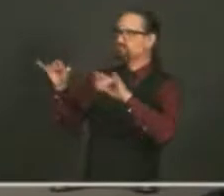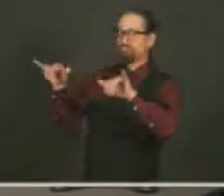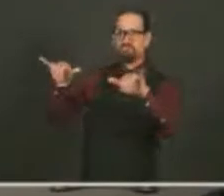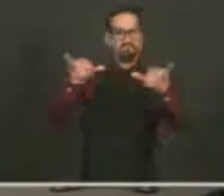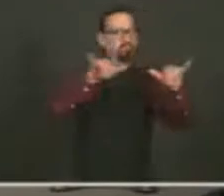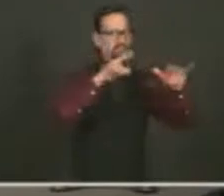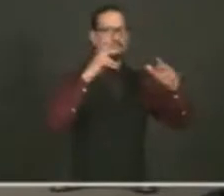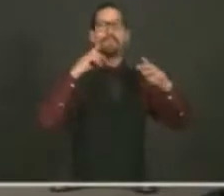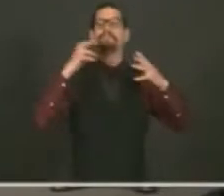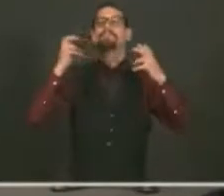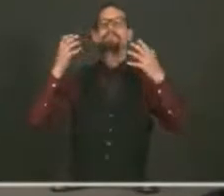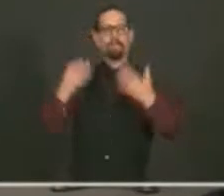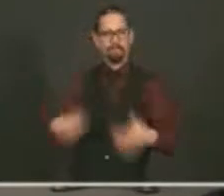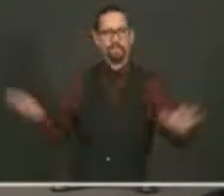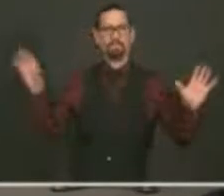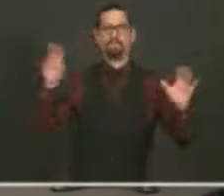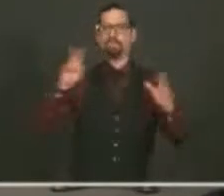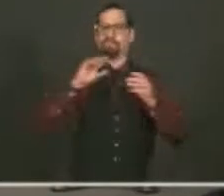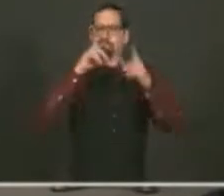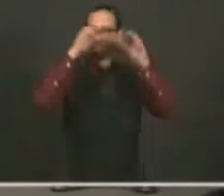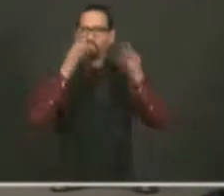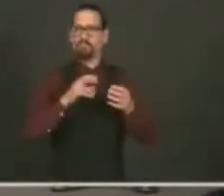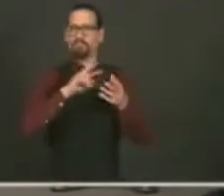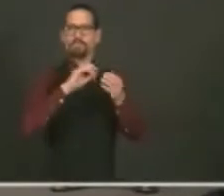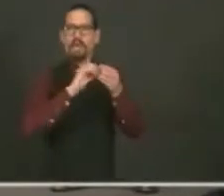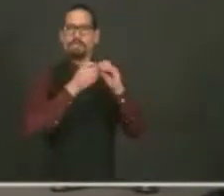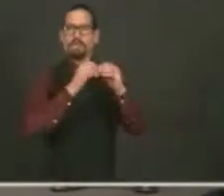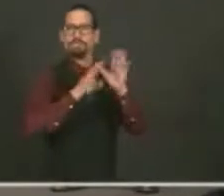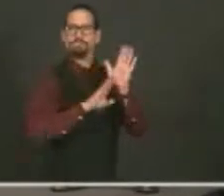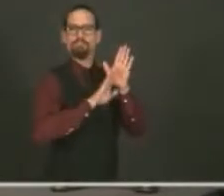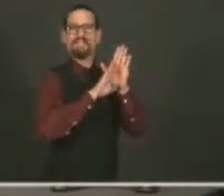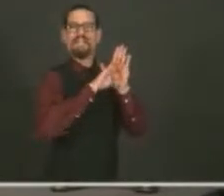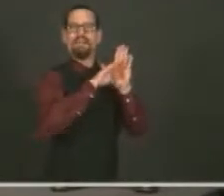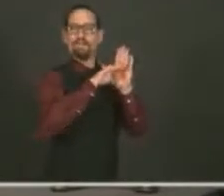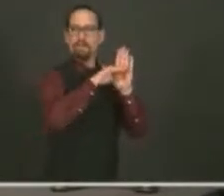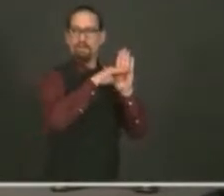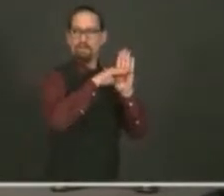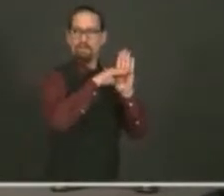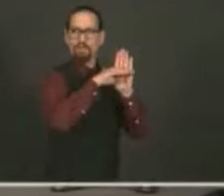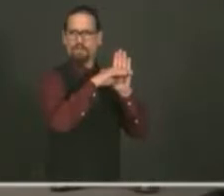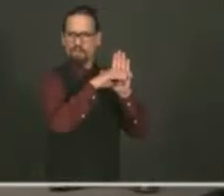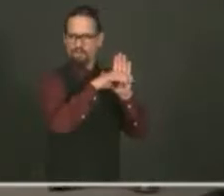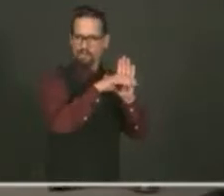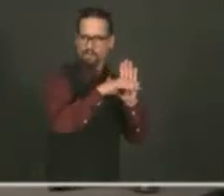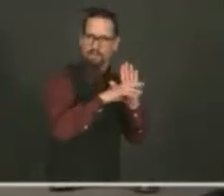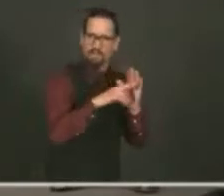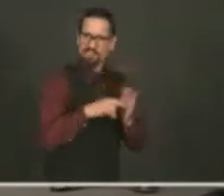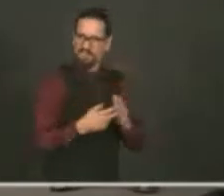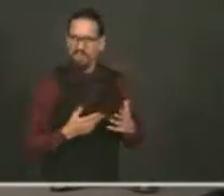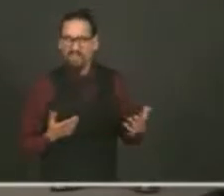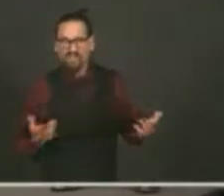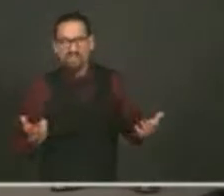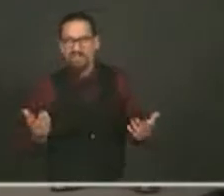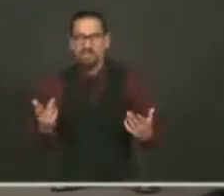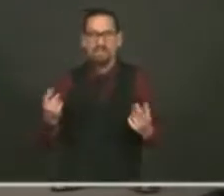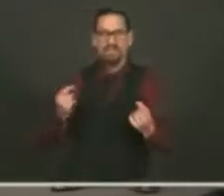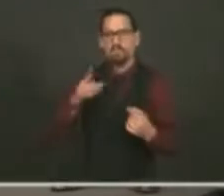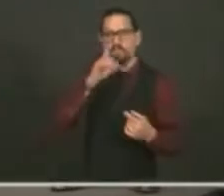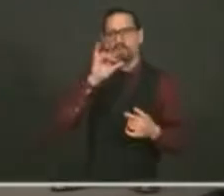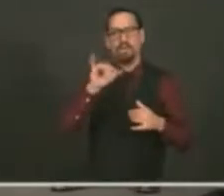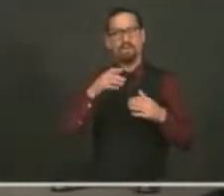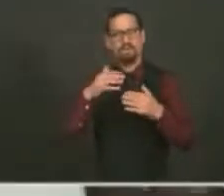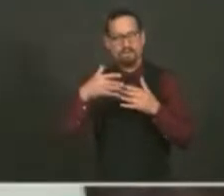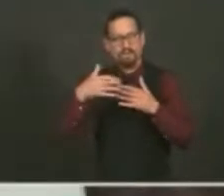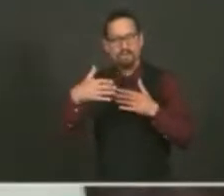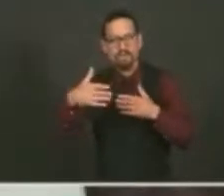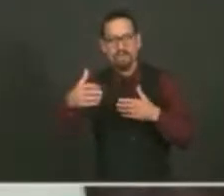flattening the curve to an elongated, murky process that may never end. So we don't have a